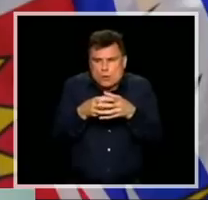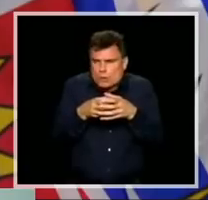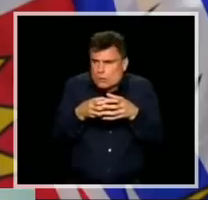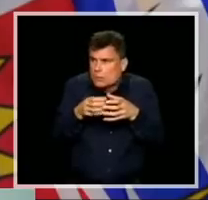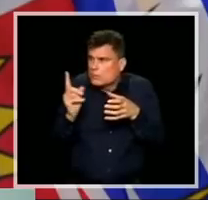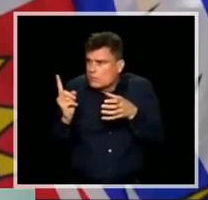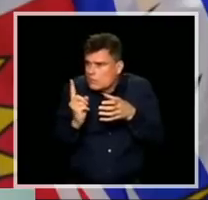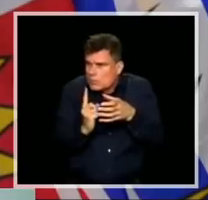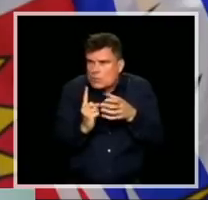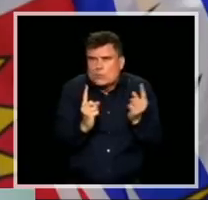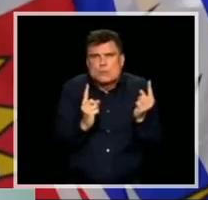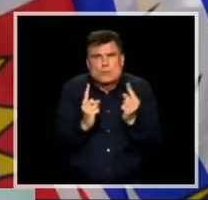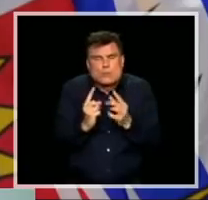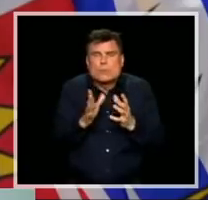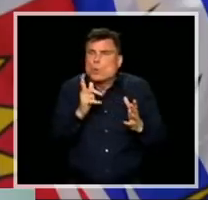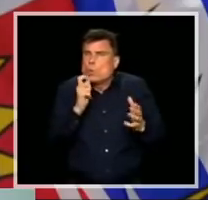1130.